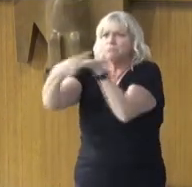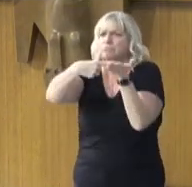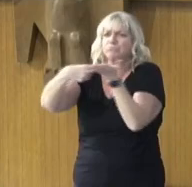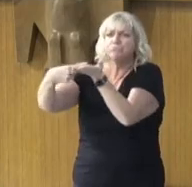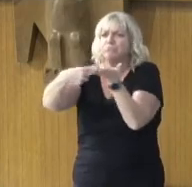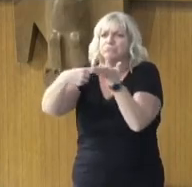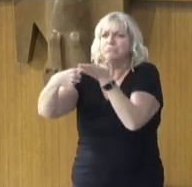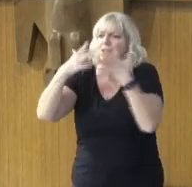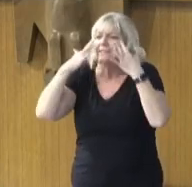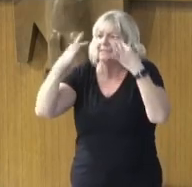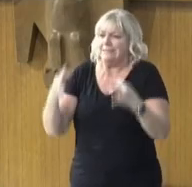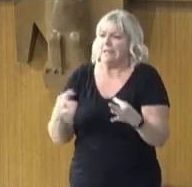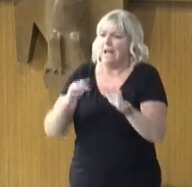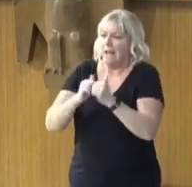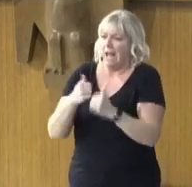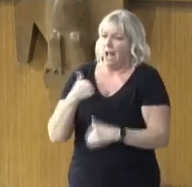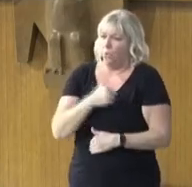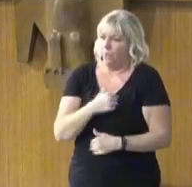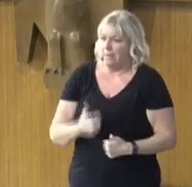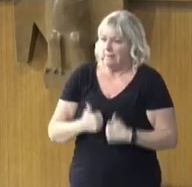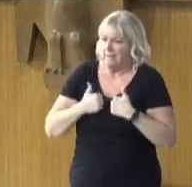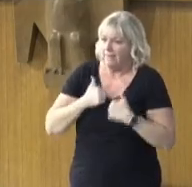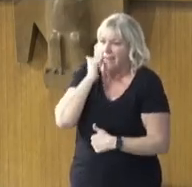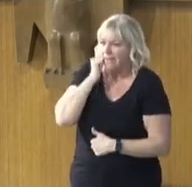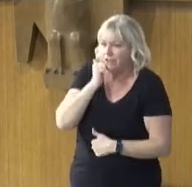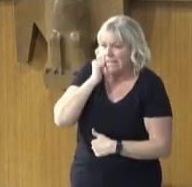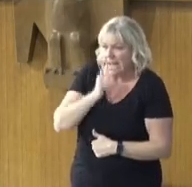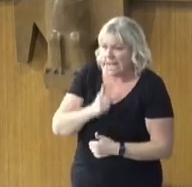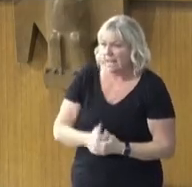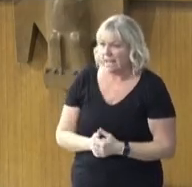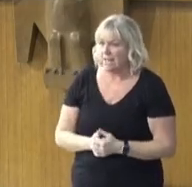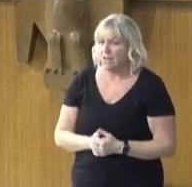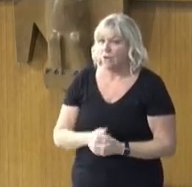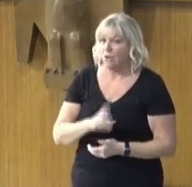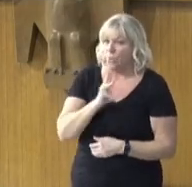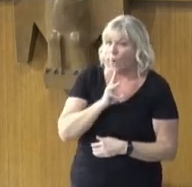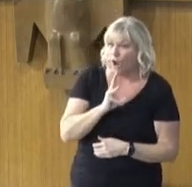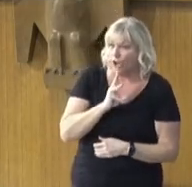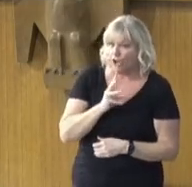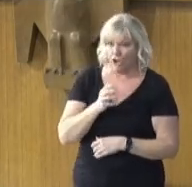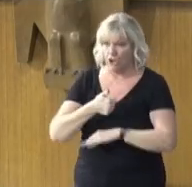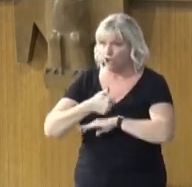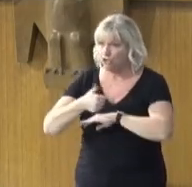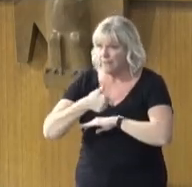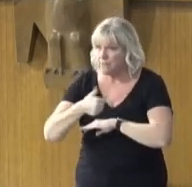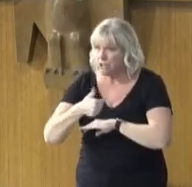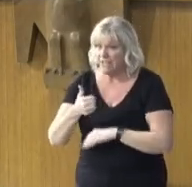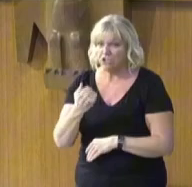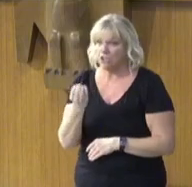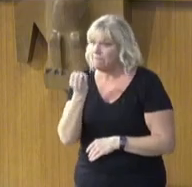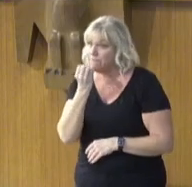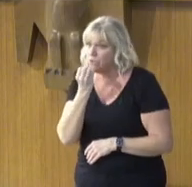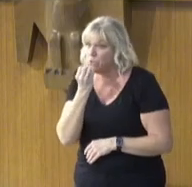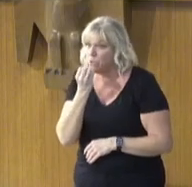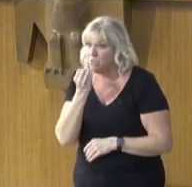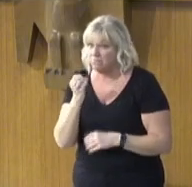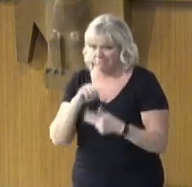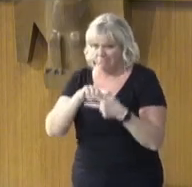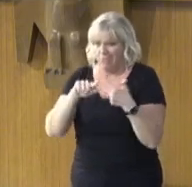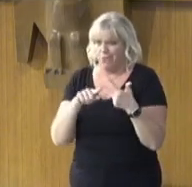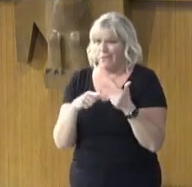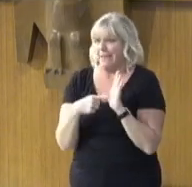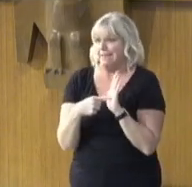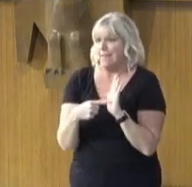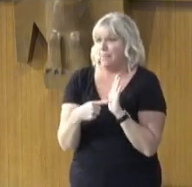determine how we live our lives every single day. Water, transportation, and food are just three examples